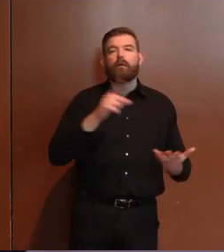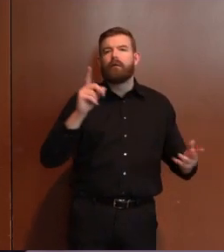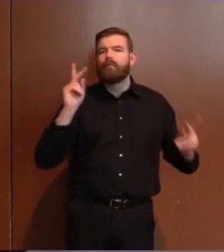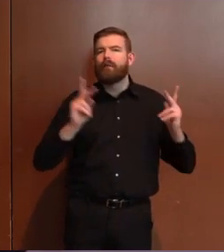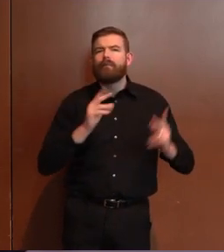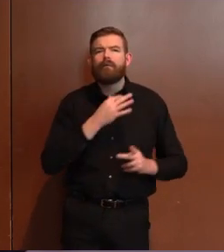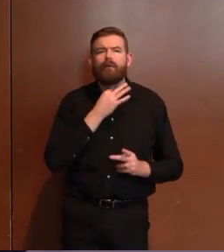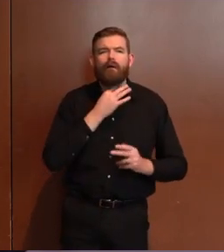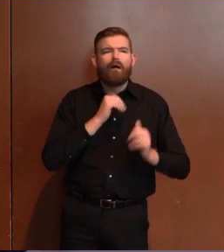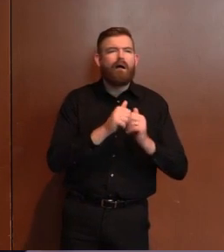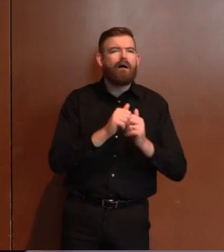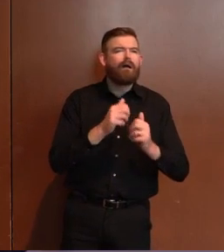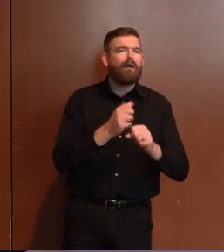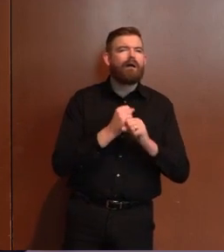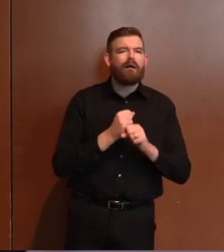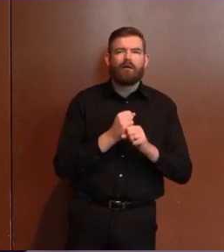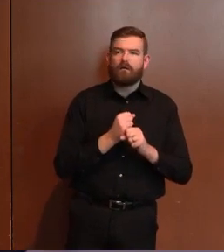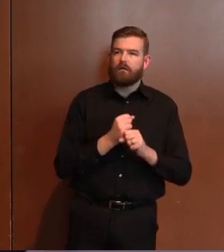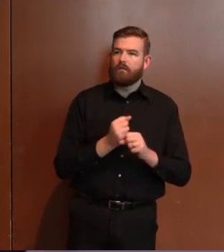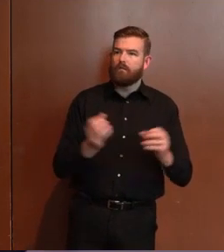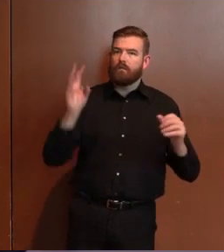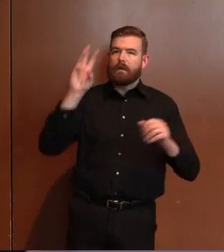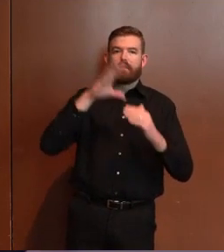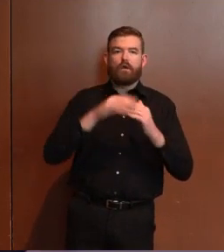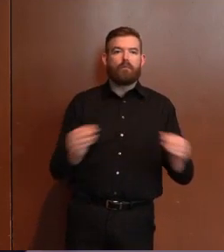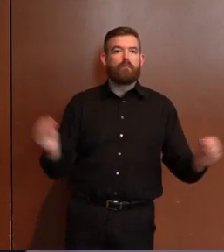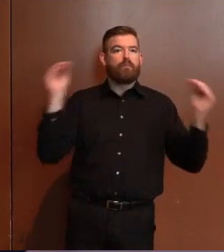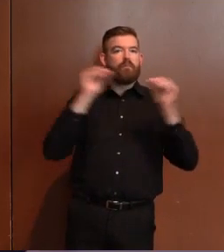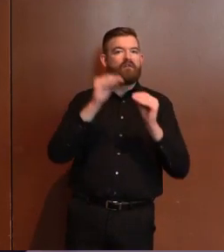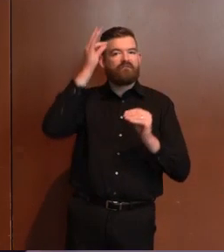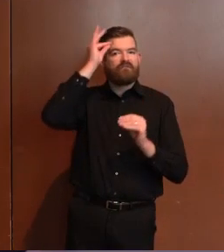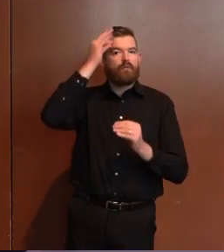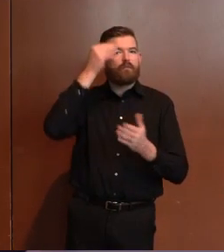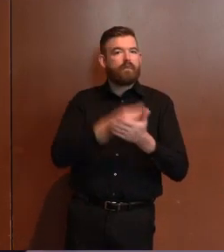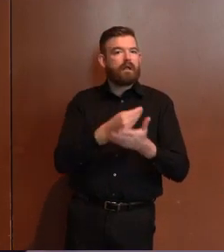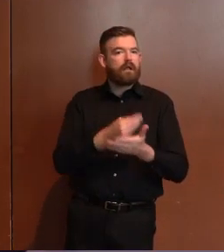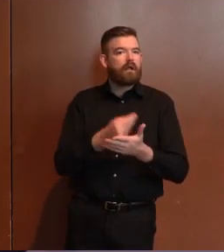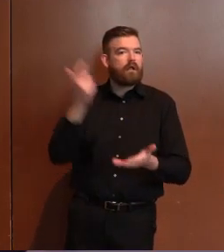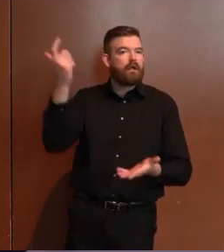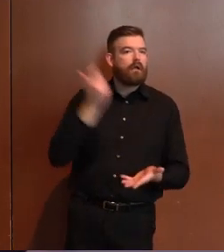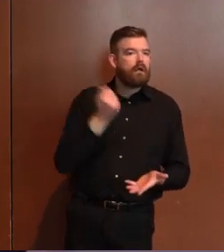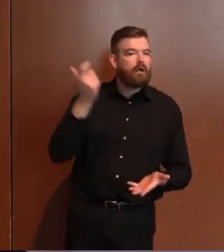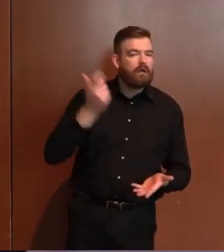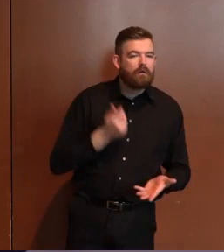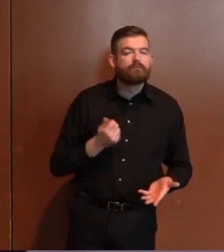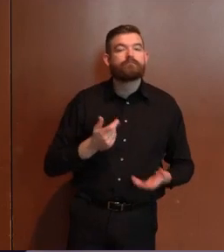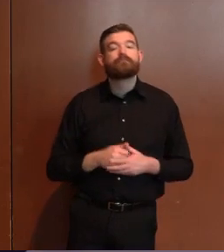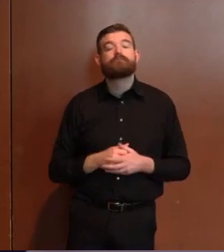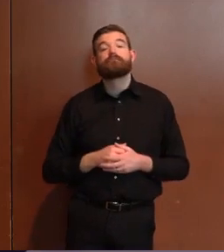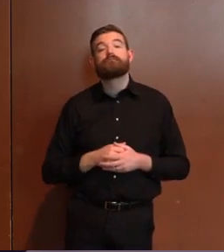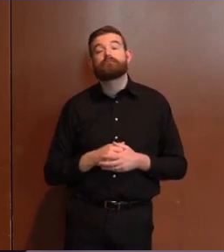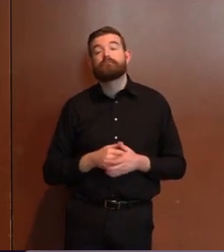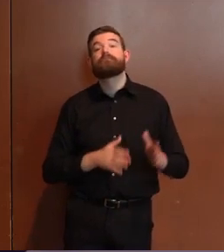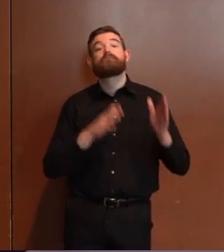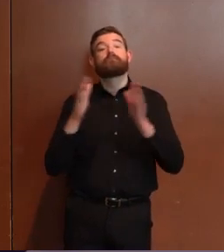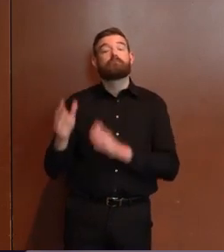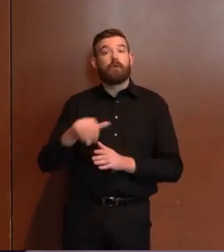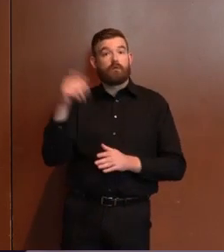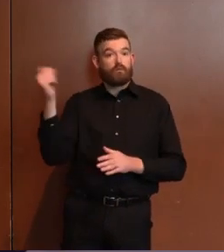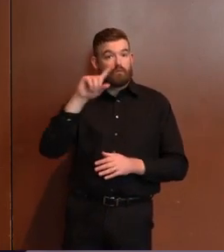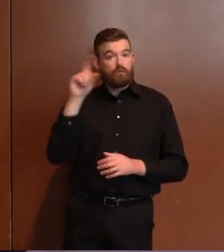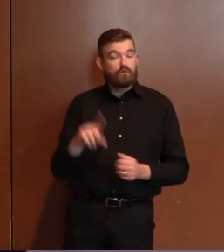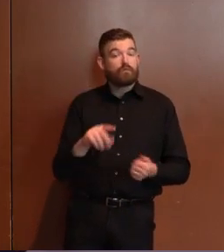that, but just anything more clarity on that. And on the long-term care, do you have a sense of how many providers